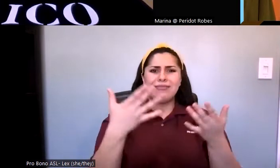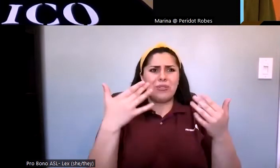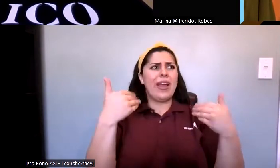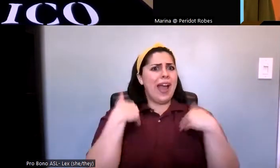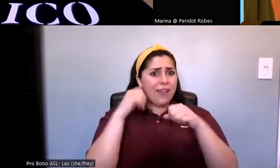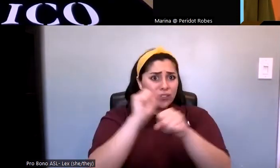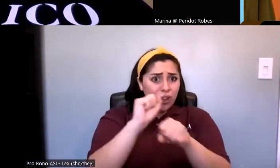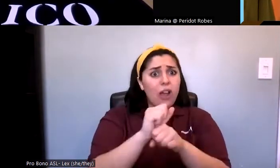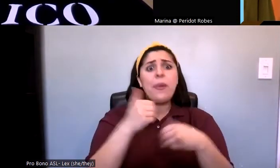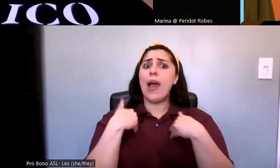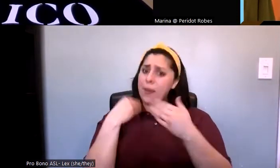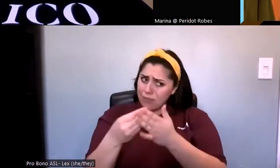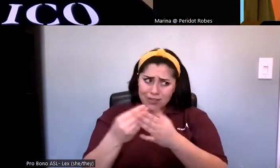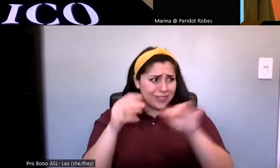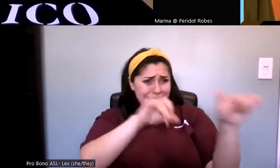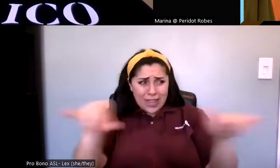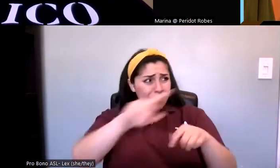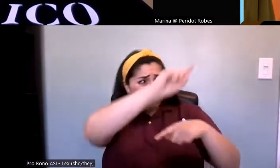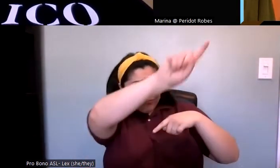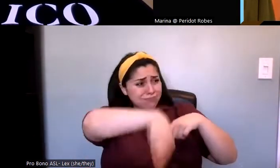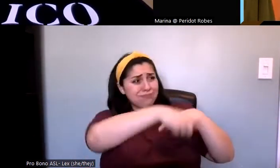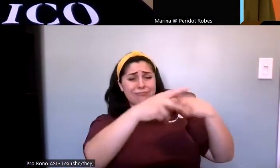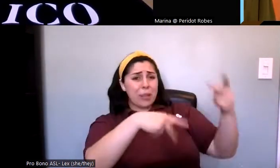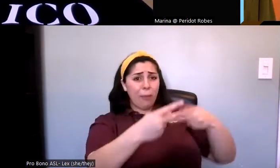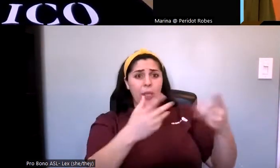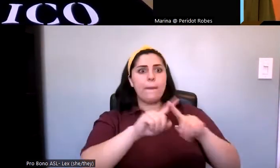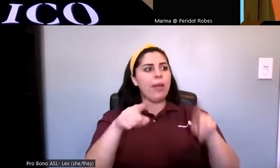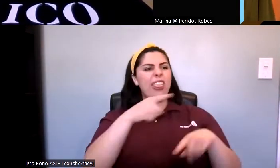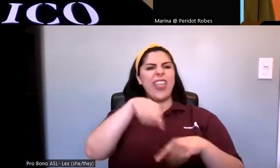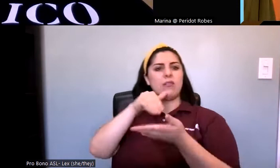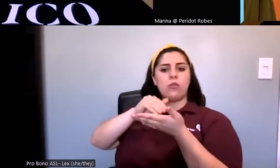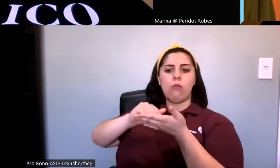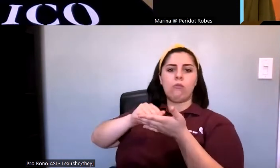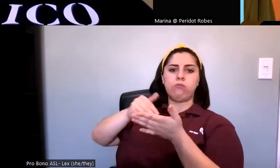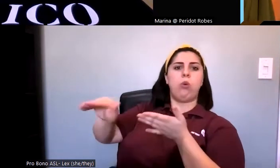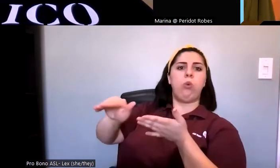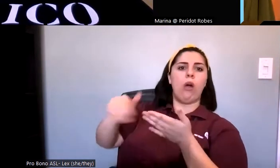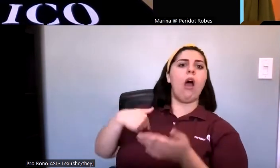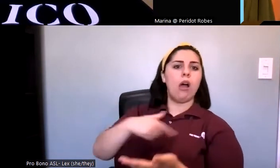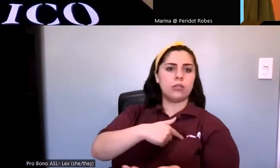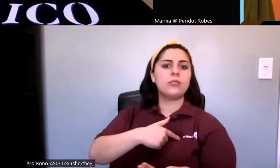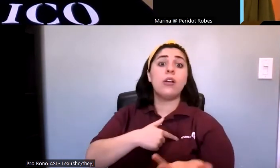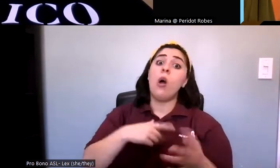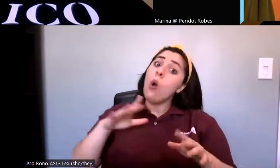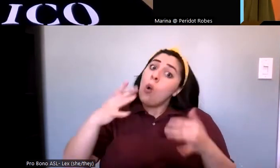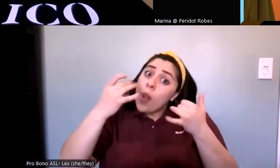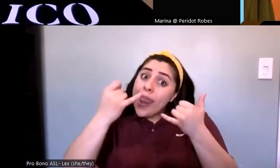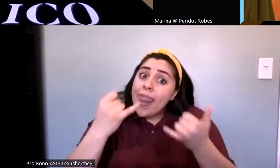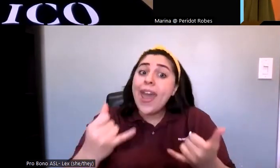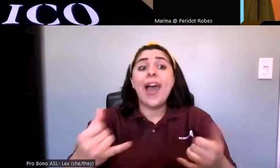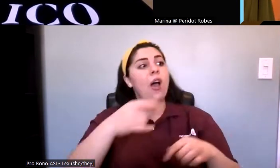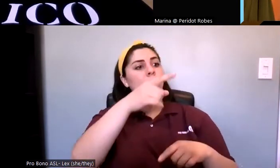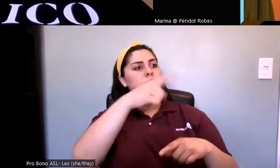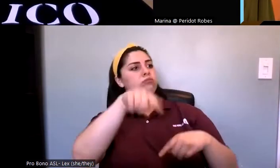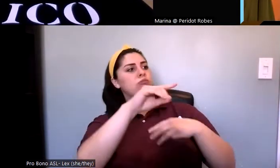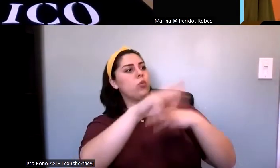jobs, money like anybody else, and we are being pushed out so much, except people who now are suddenly seeing us as dollar